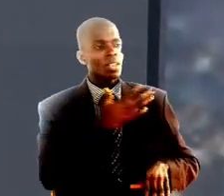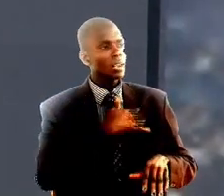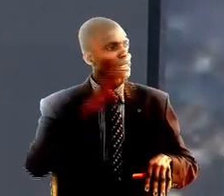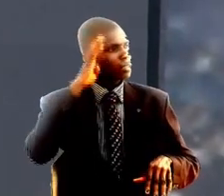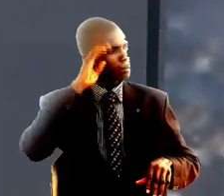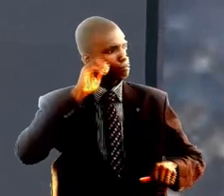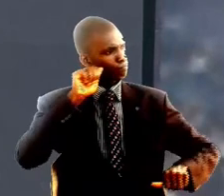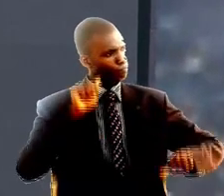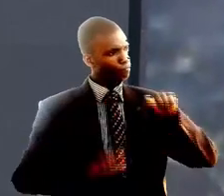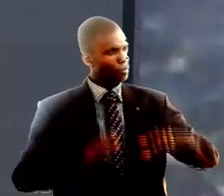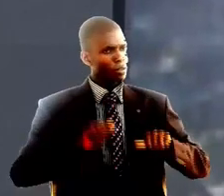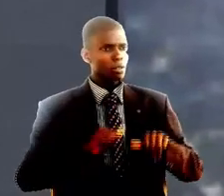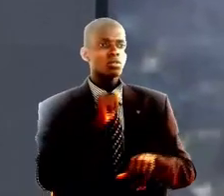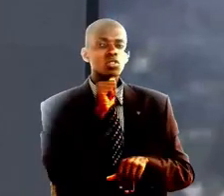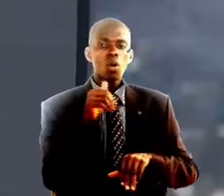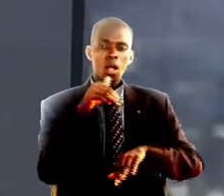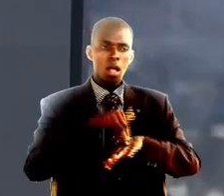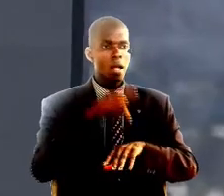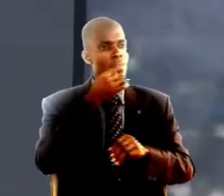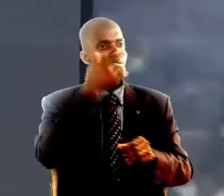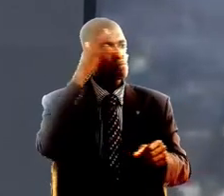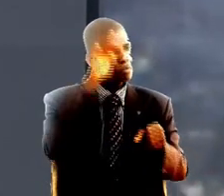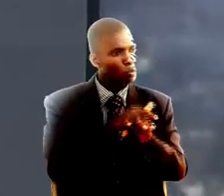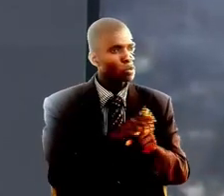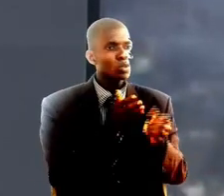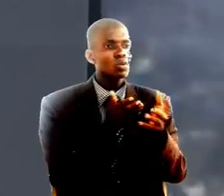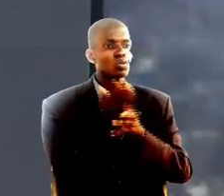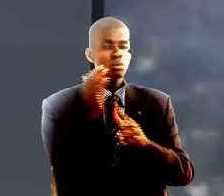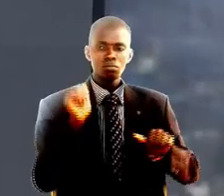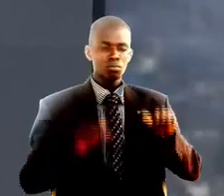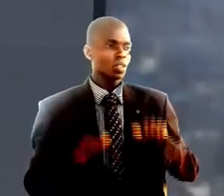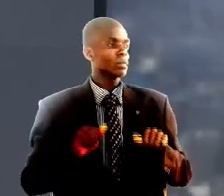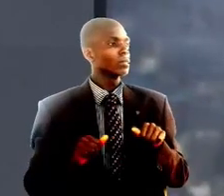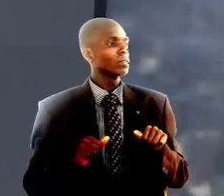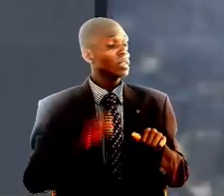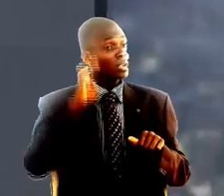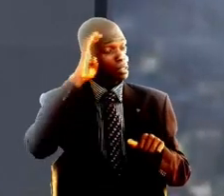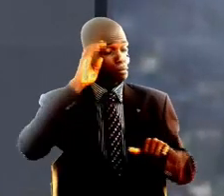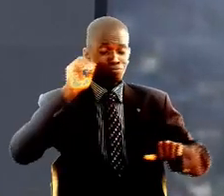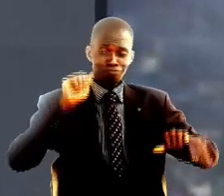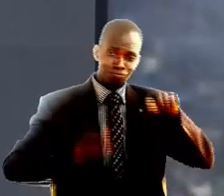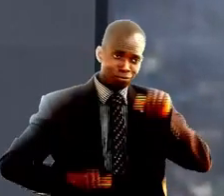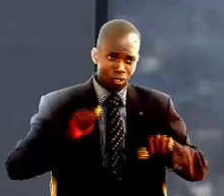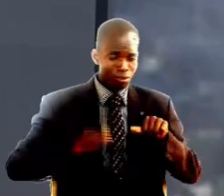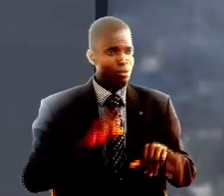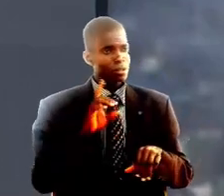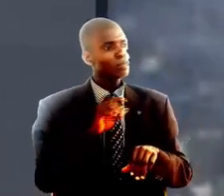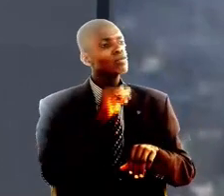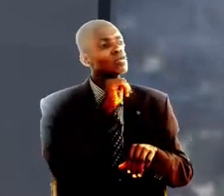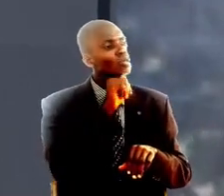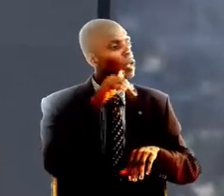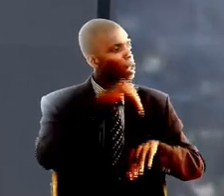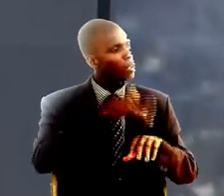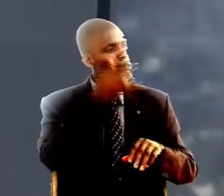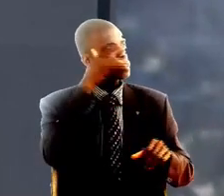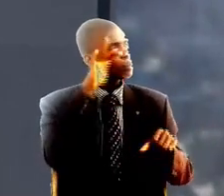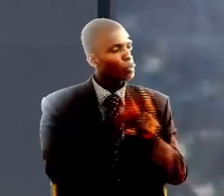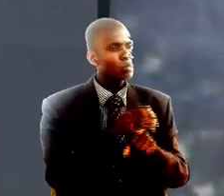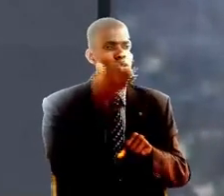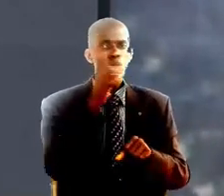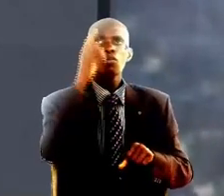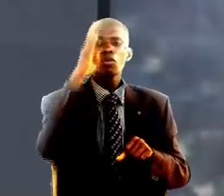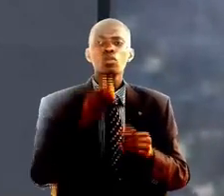not at the promise of God through unbelief. He staggered not at the promise of God through